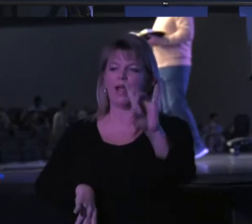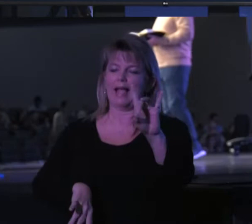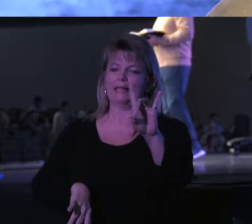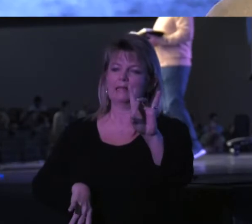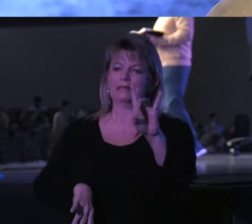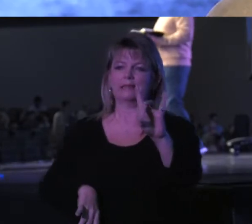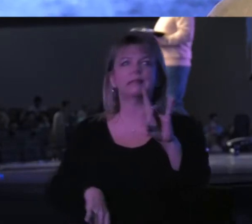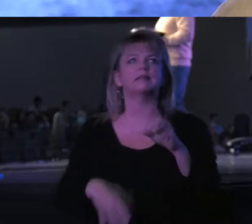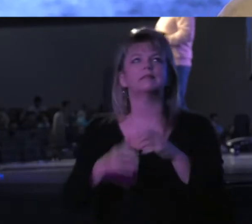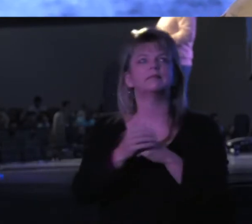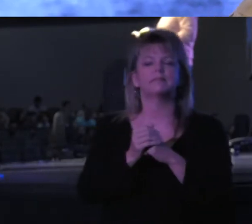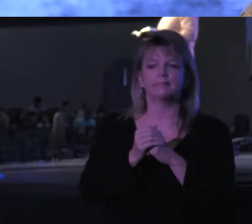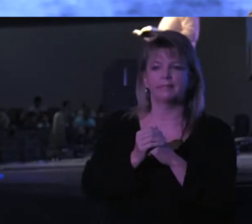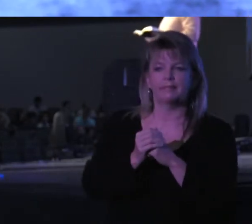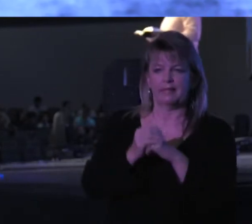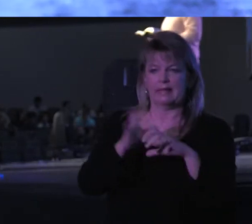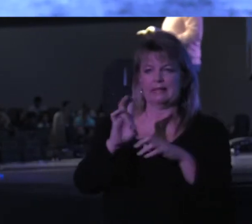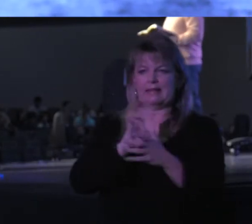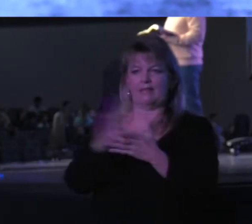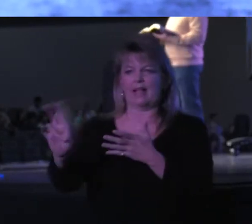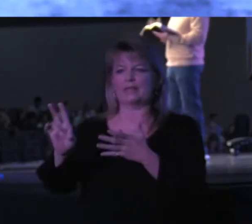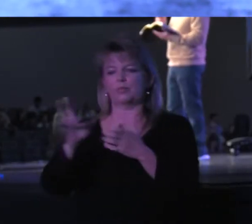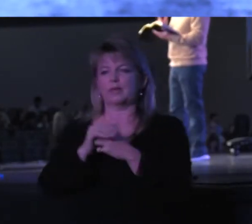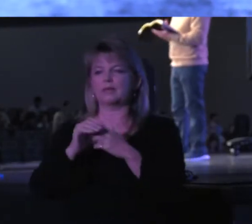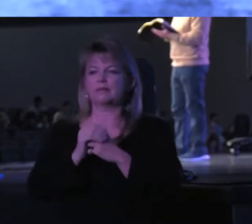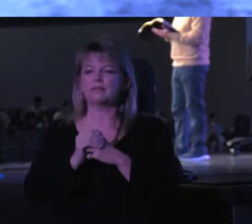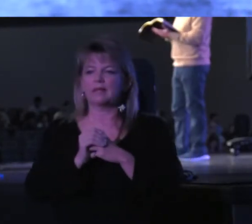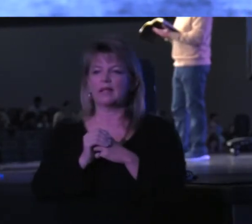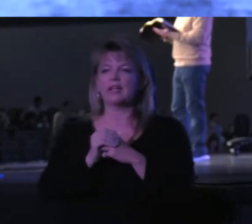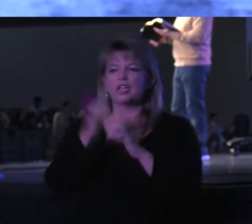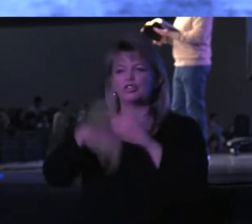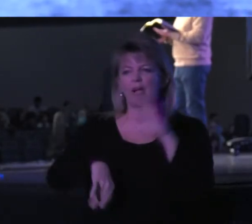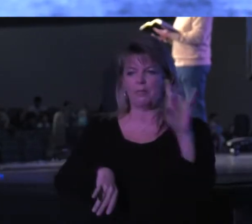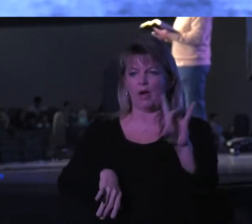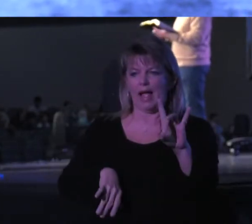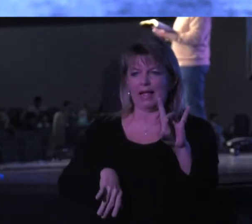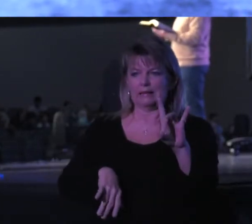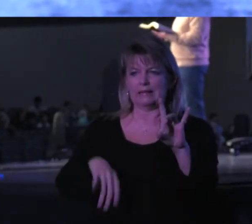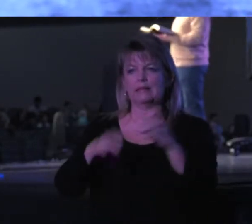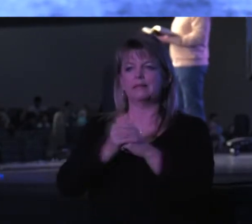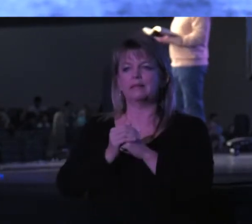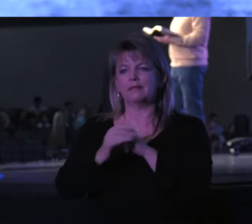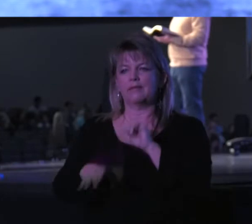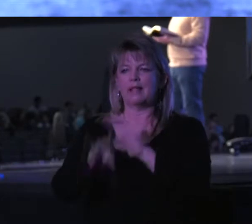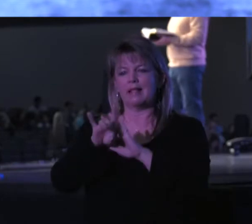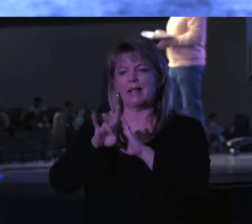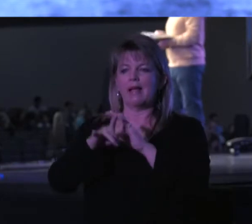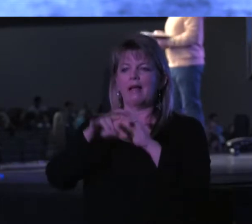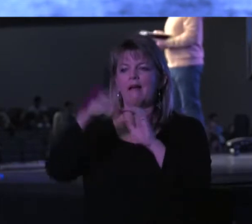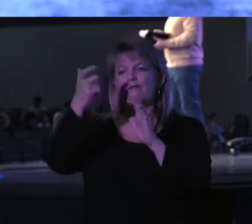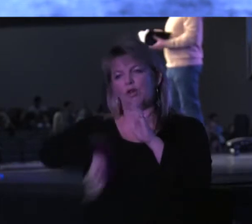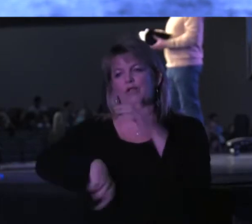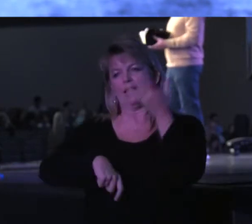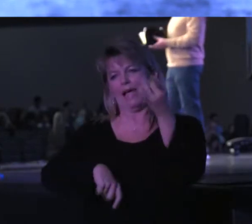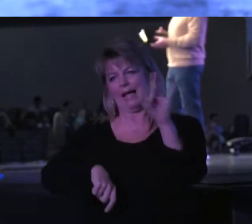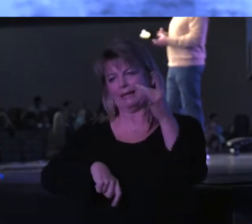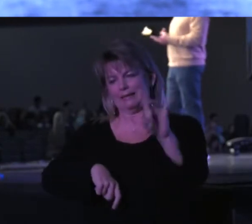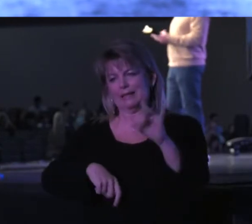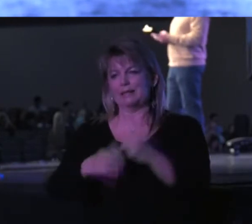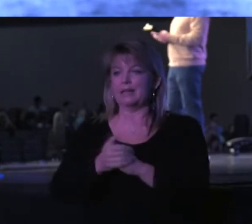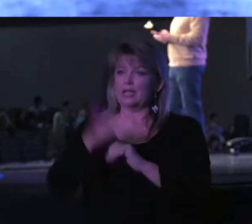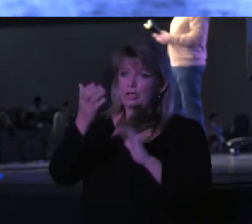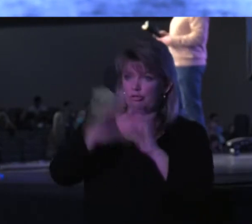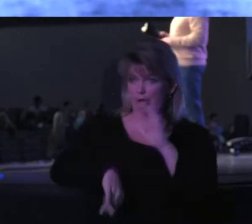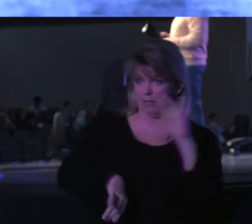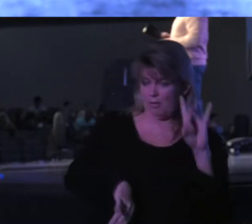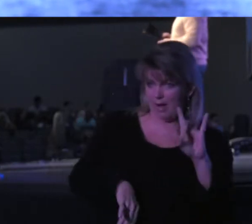Jeremiah chapter 8. We did 7 last week. I want you to find the 8th chapter, and I want you to find the 18th verse. Jeremiah